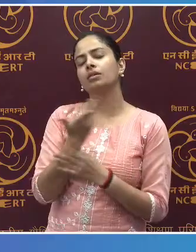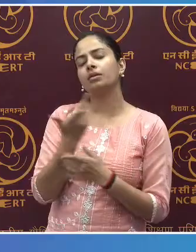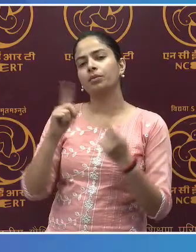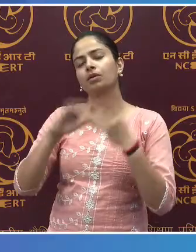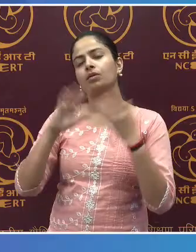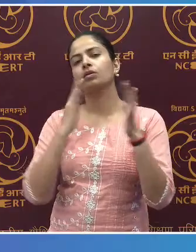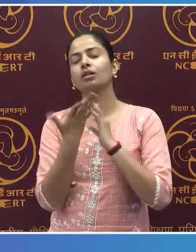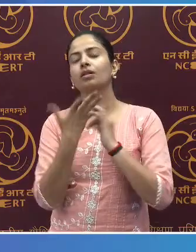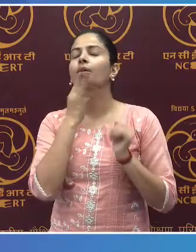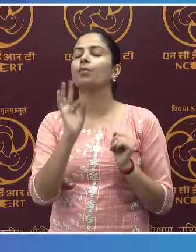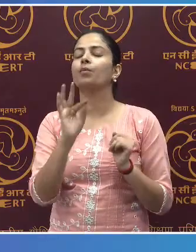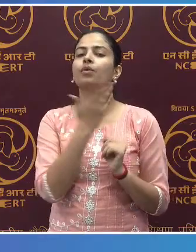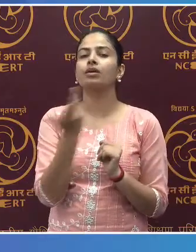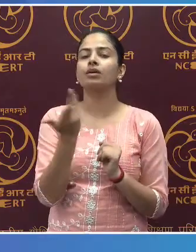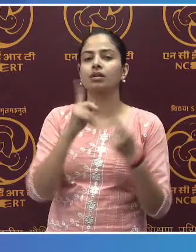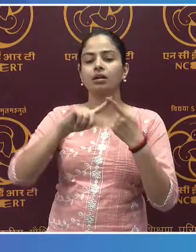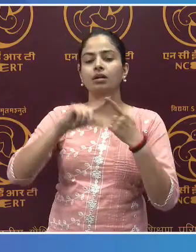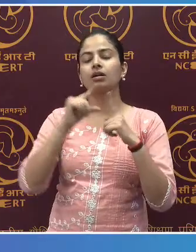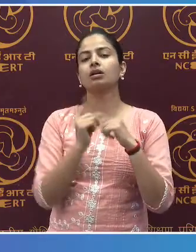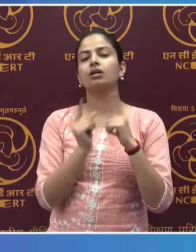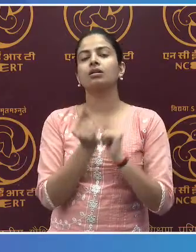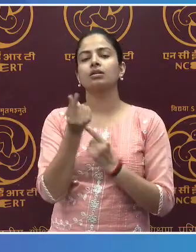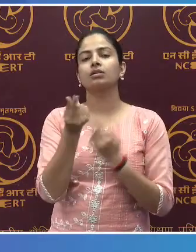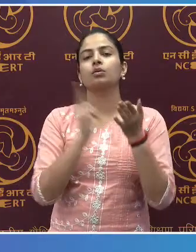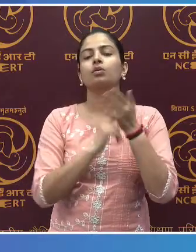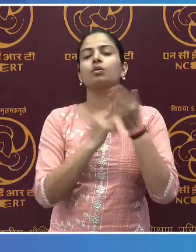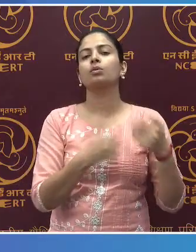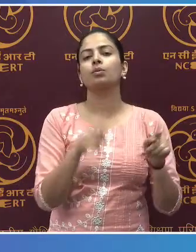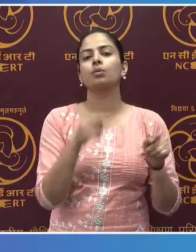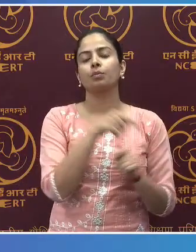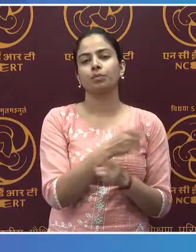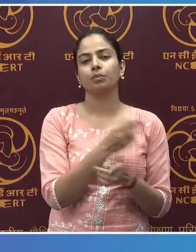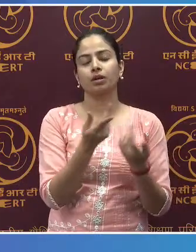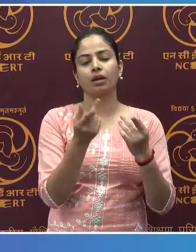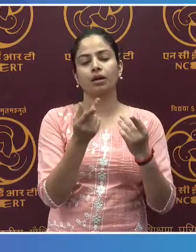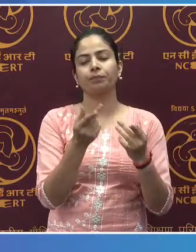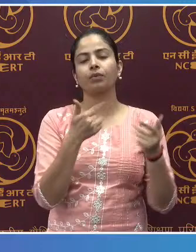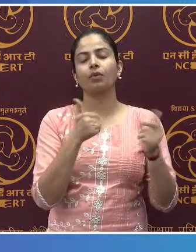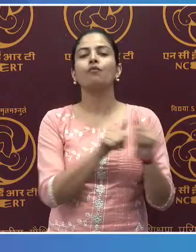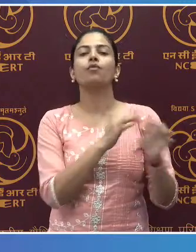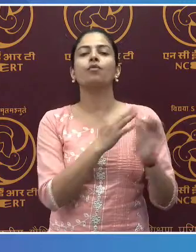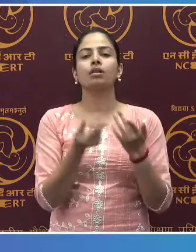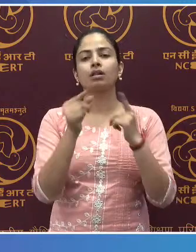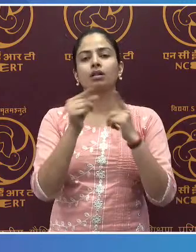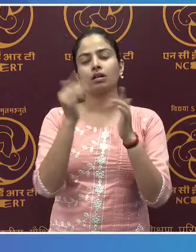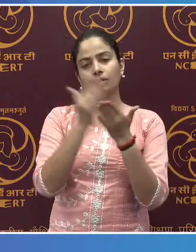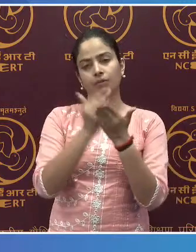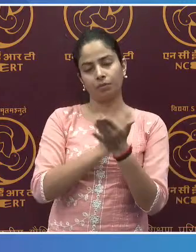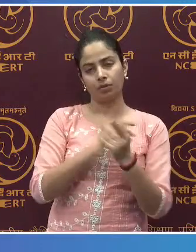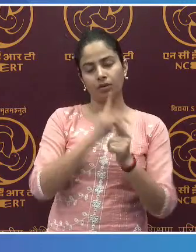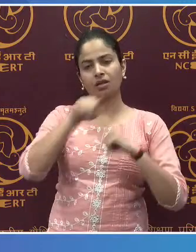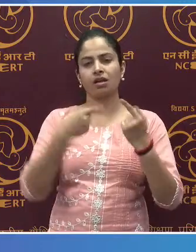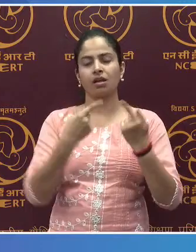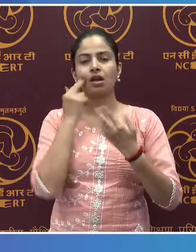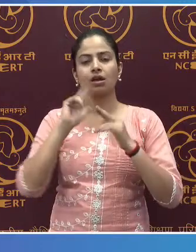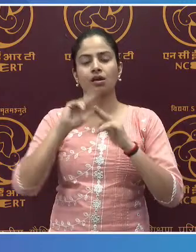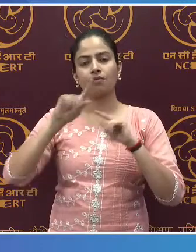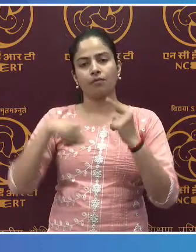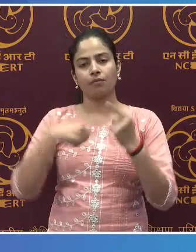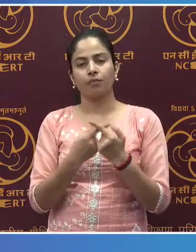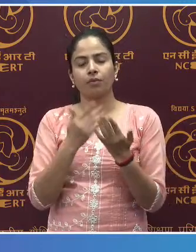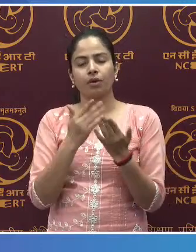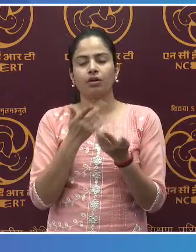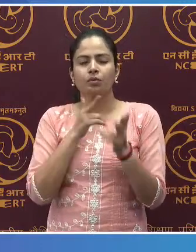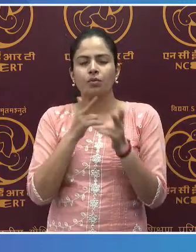The important thing is that the education usually viewed through a particular policy. And whenever we talk about the policy, these are the policy